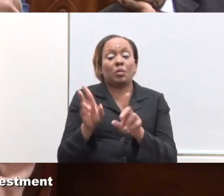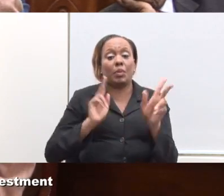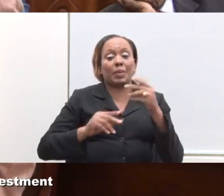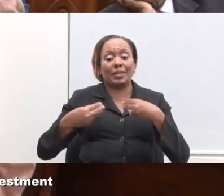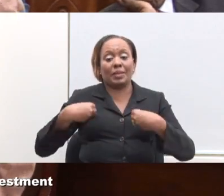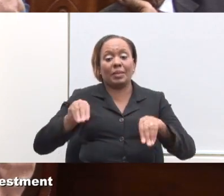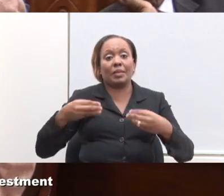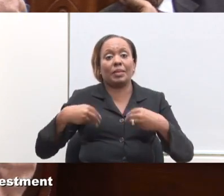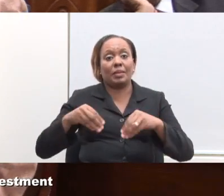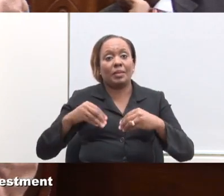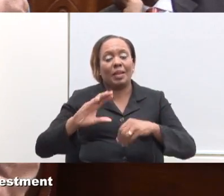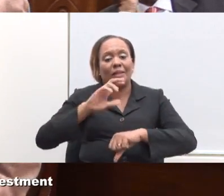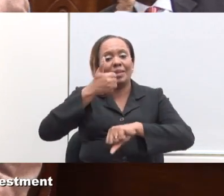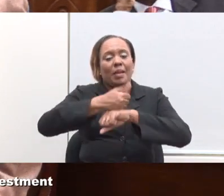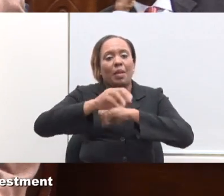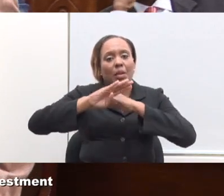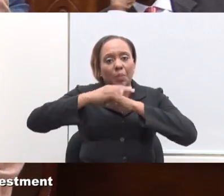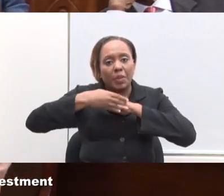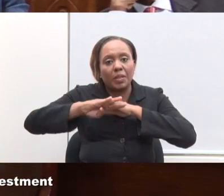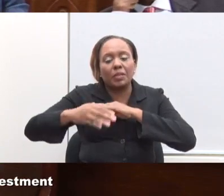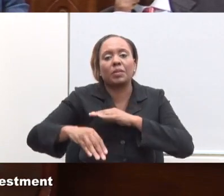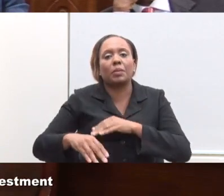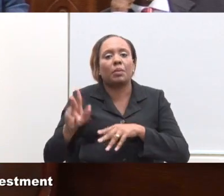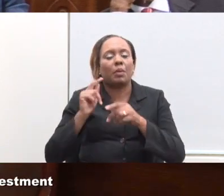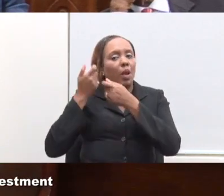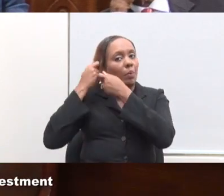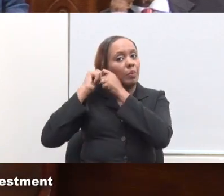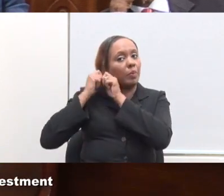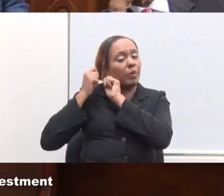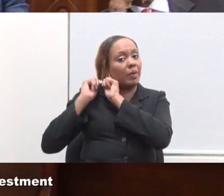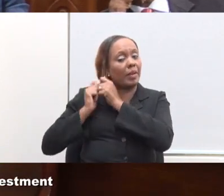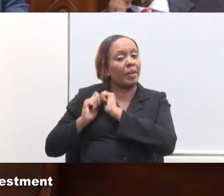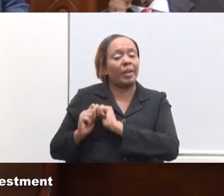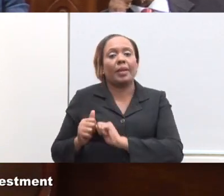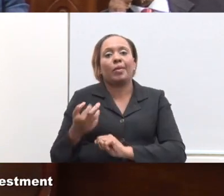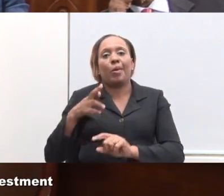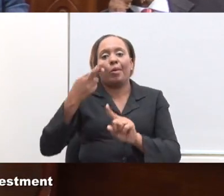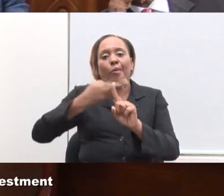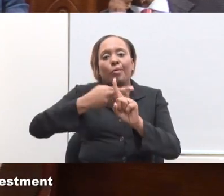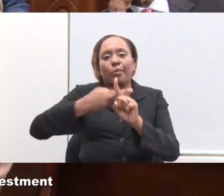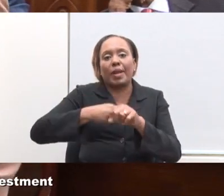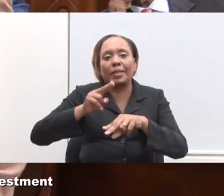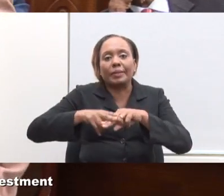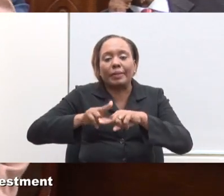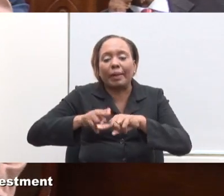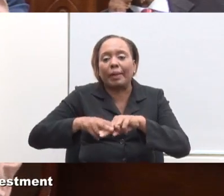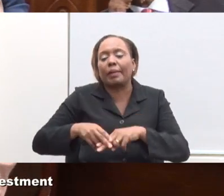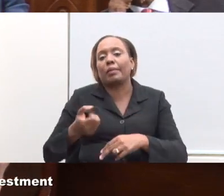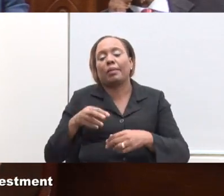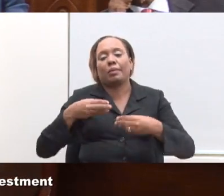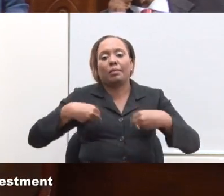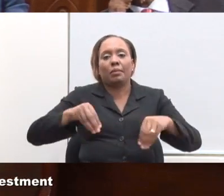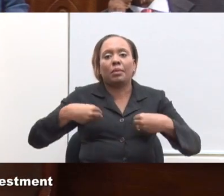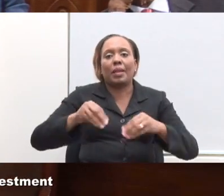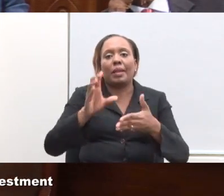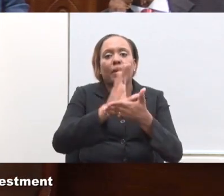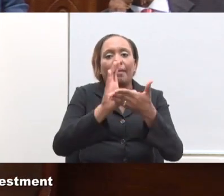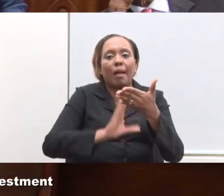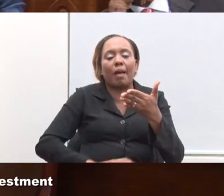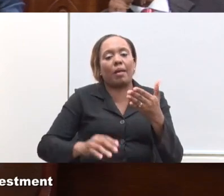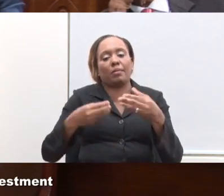whether they are doing hair braiding or renting chairs or selling arts and craft, they